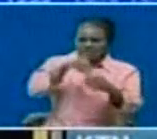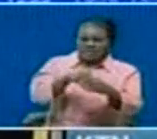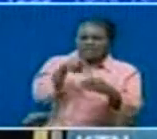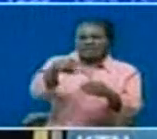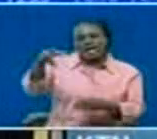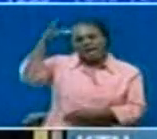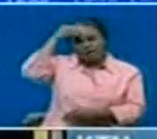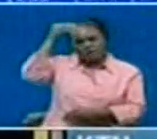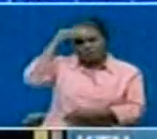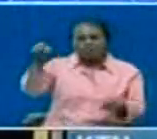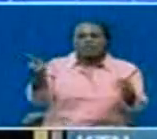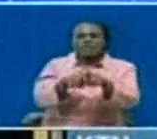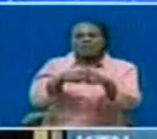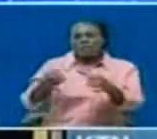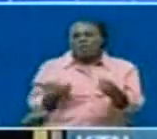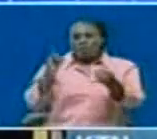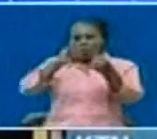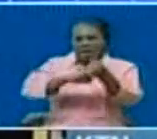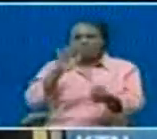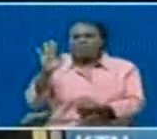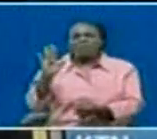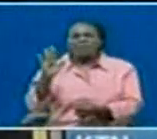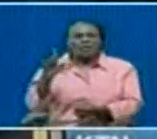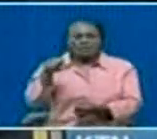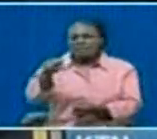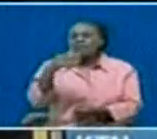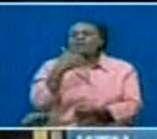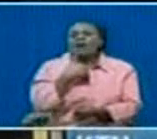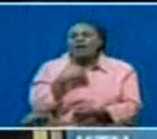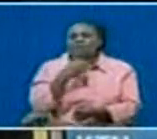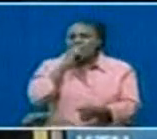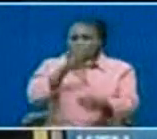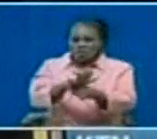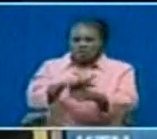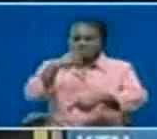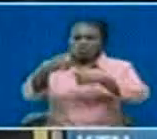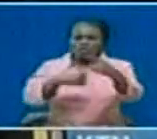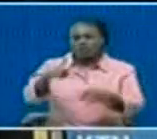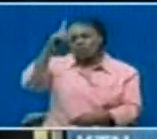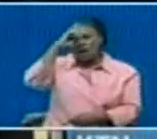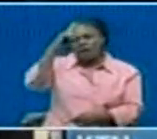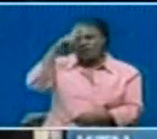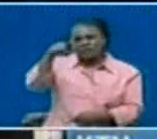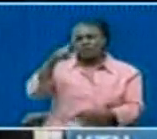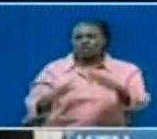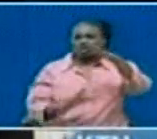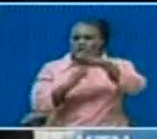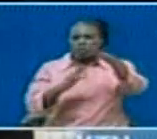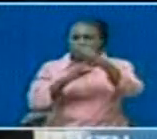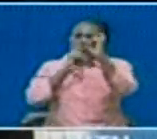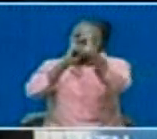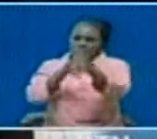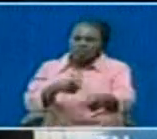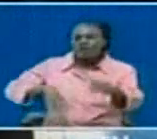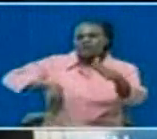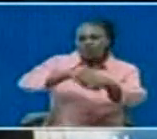his education and that of his wife. The elated Arsenal fan has promised to continue betting for the ultimate prize, since his love for